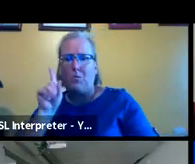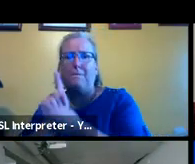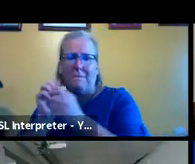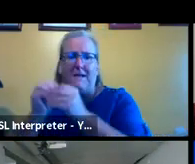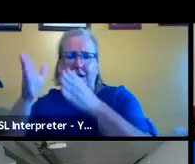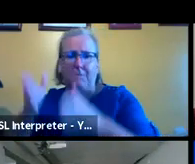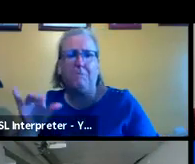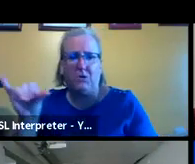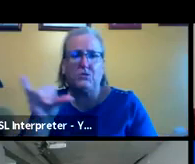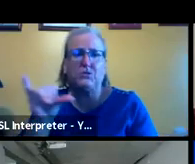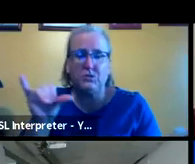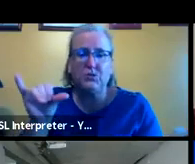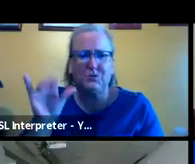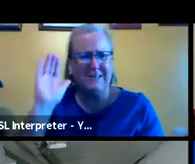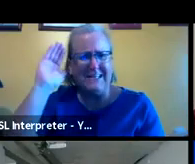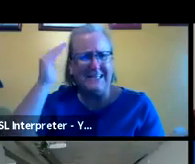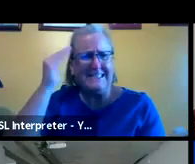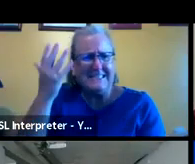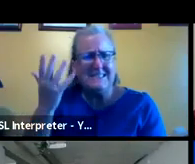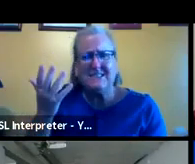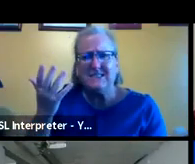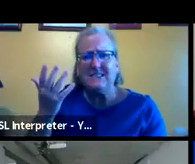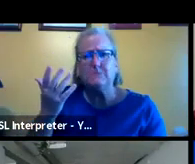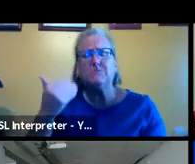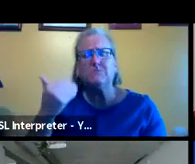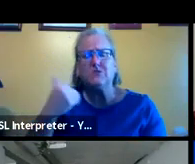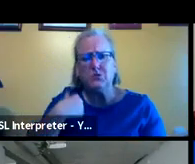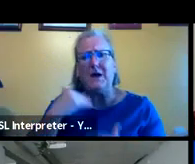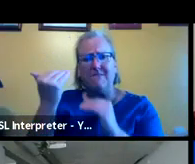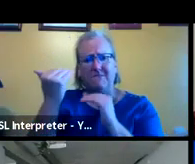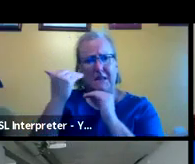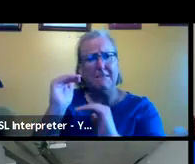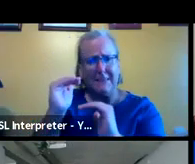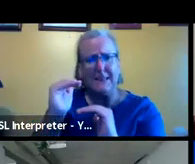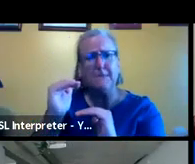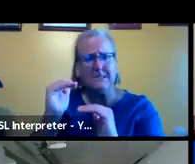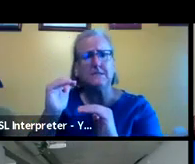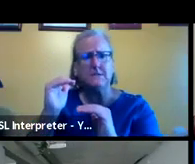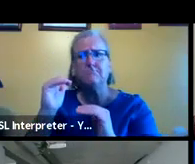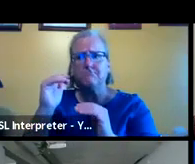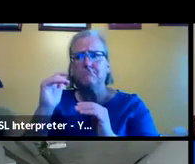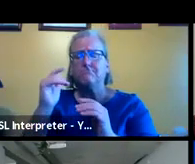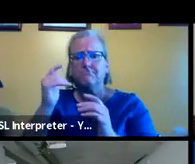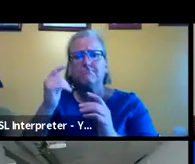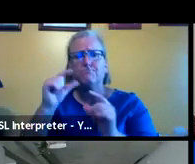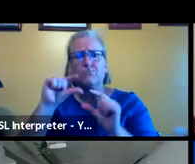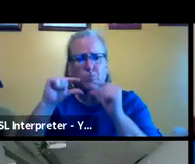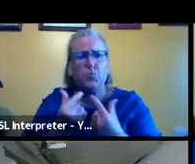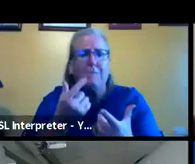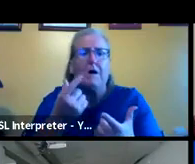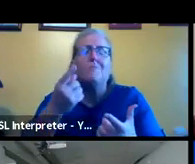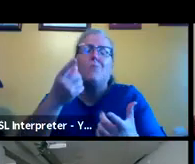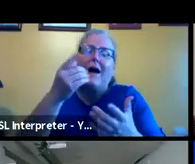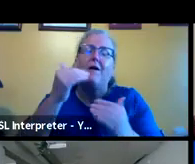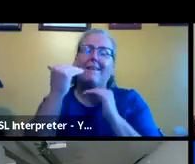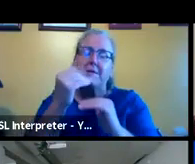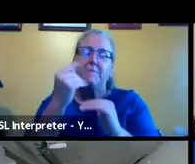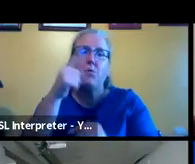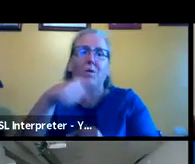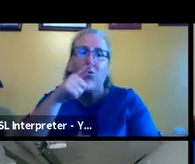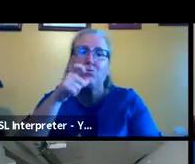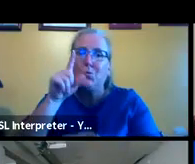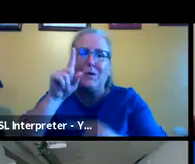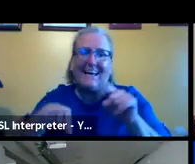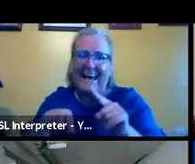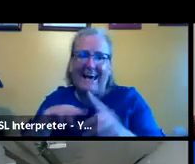person. It seems sensible to keep a limited provision for board members who are unable to be physically present to join the